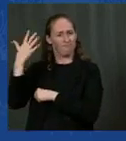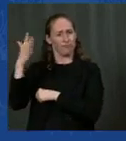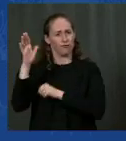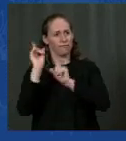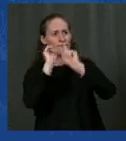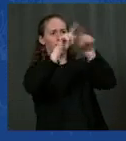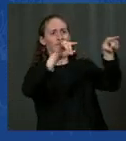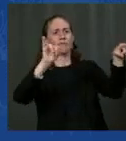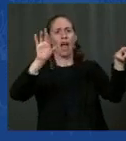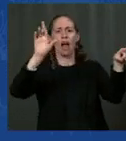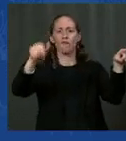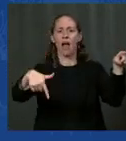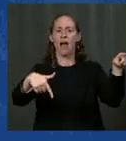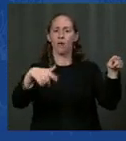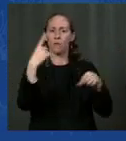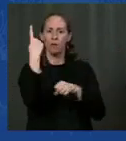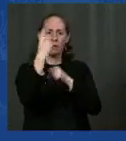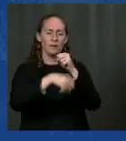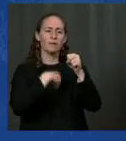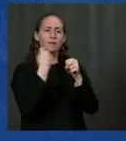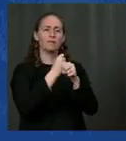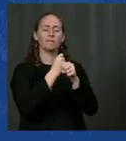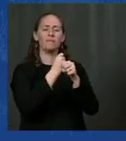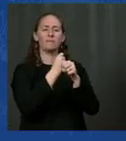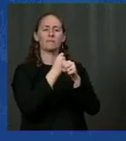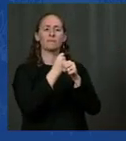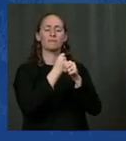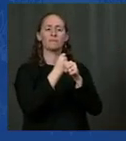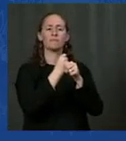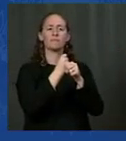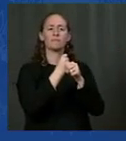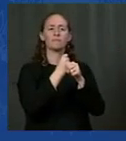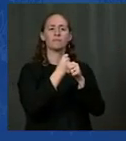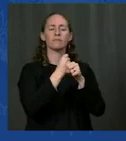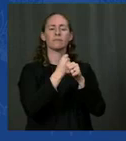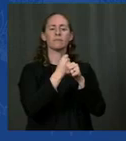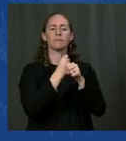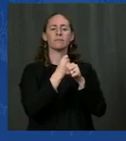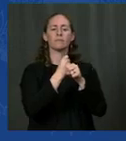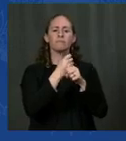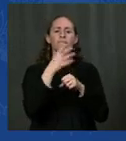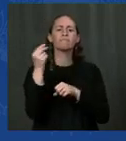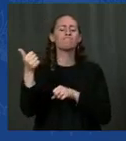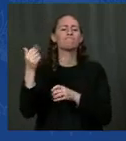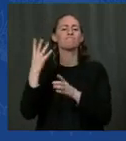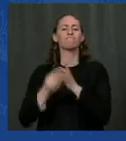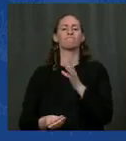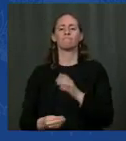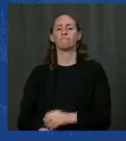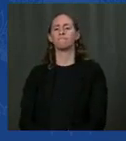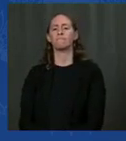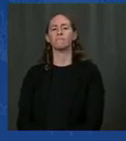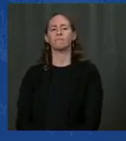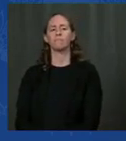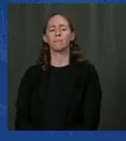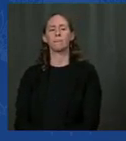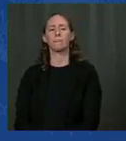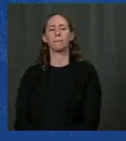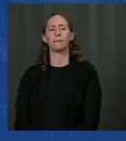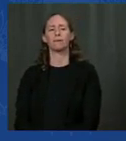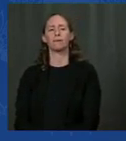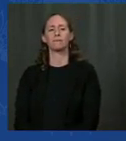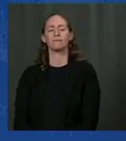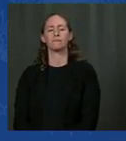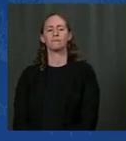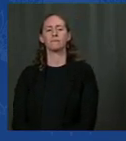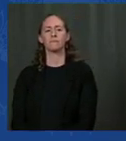well, maybe it's because of what I've seen over the years as senator, vice president, and president traveling